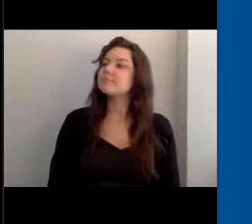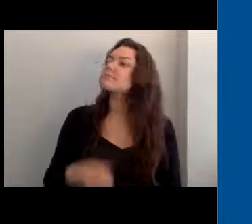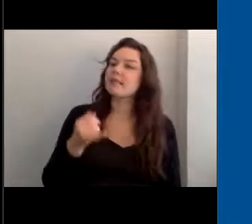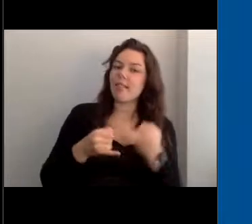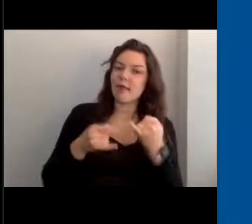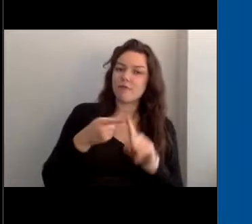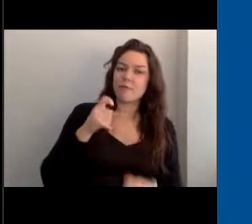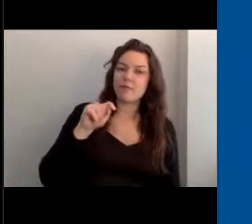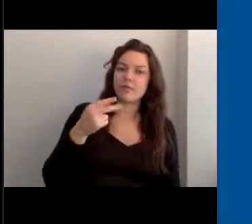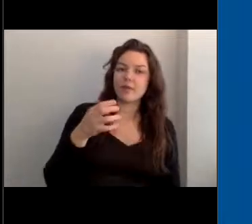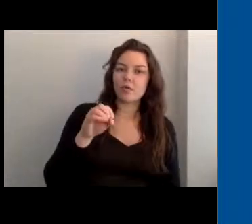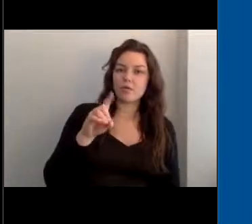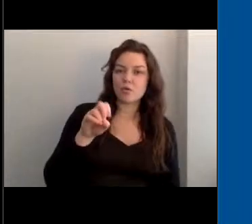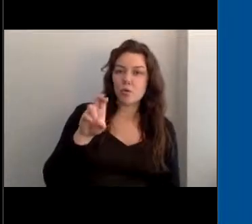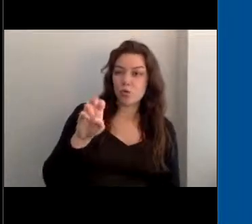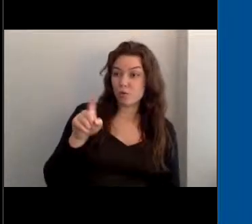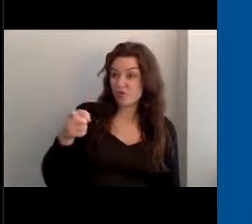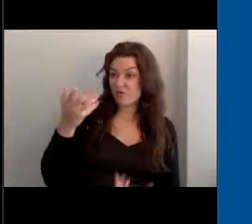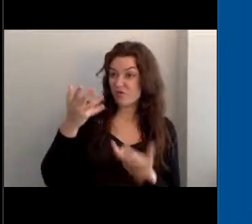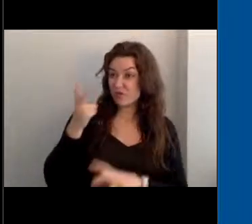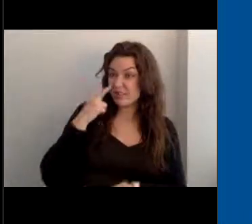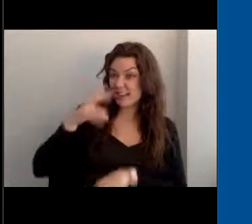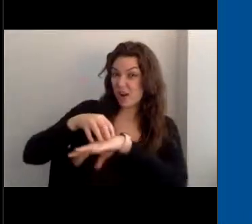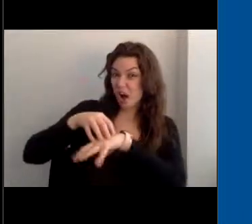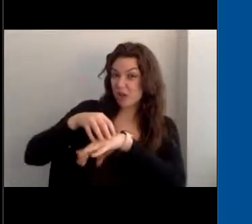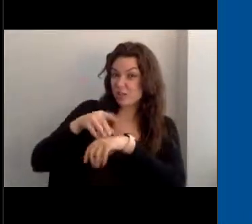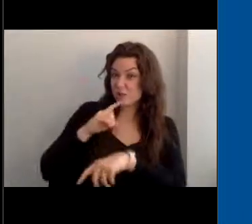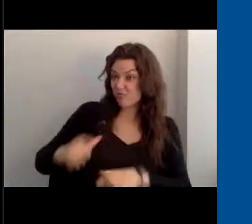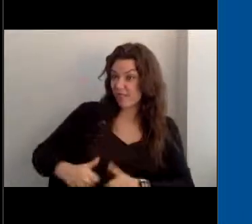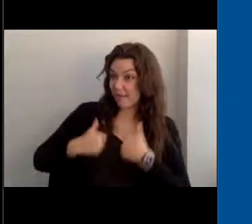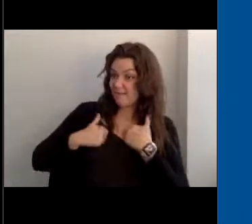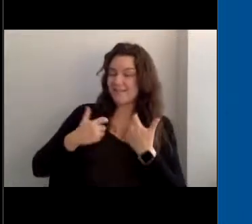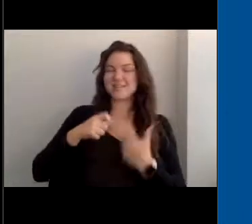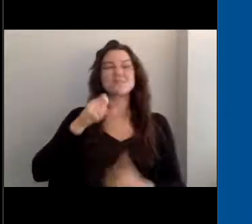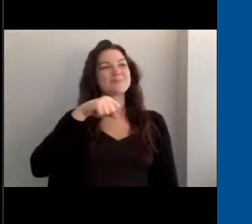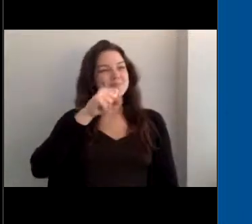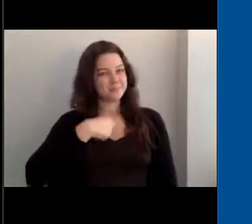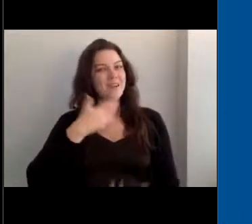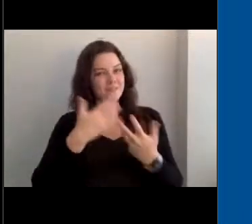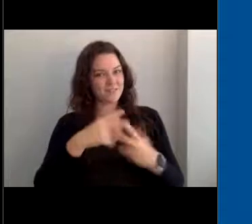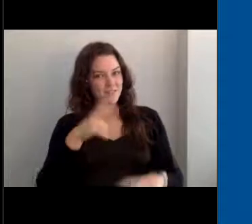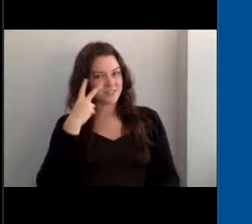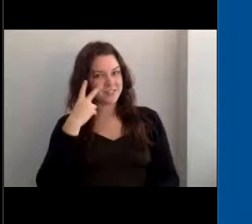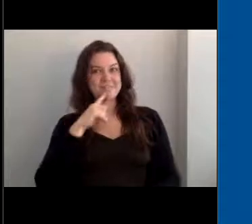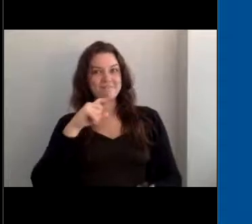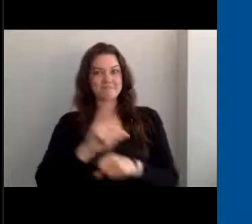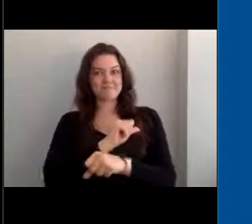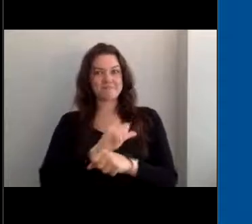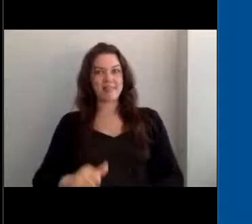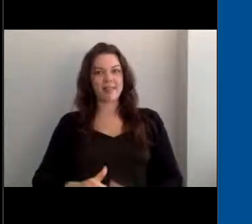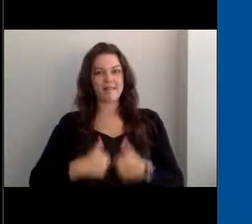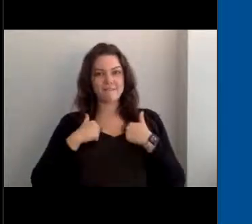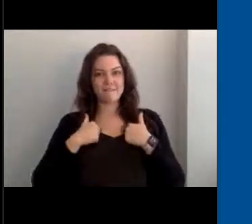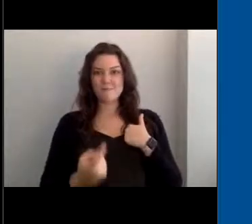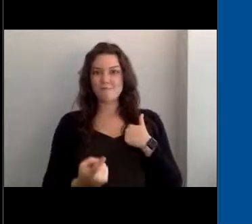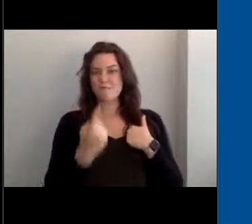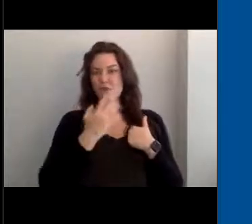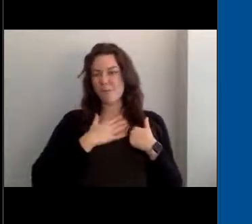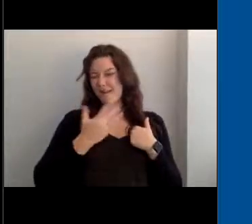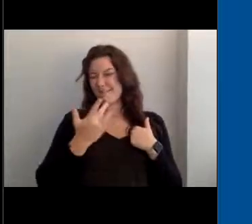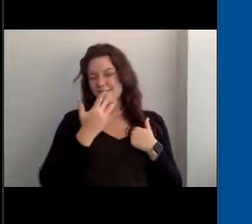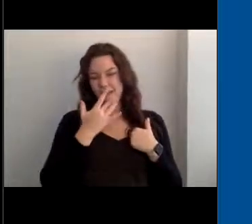an octopus in real life, Kelly? I have seen an octopus in real life, and actually it's one of my favorite animals.